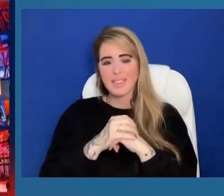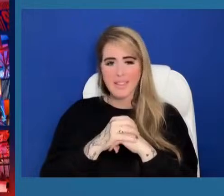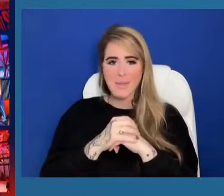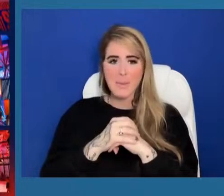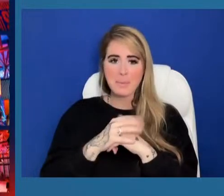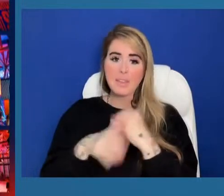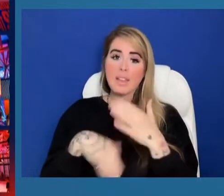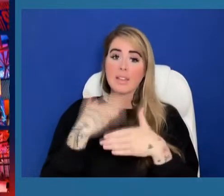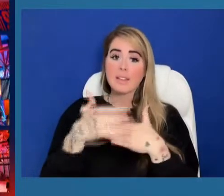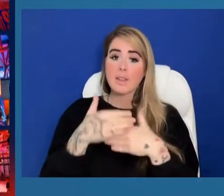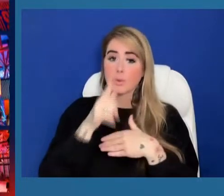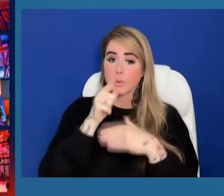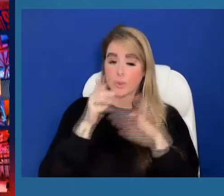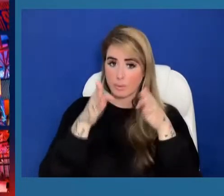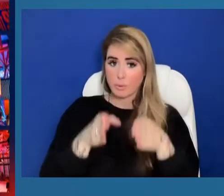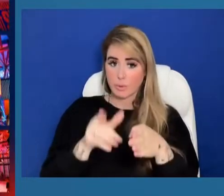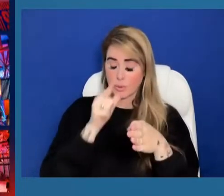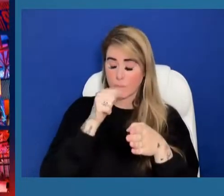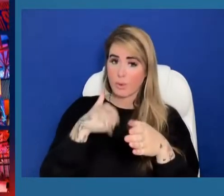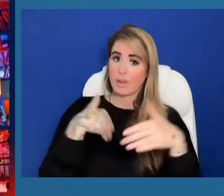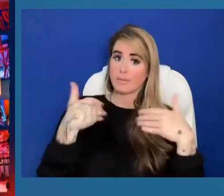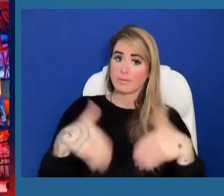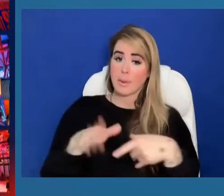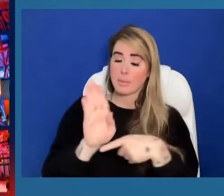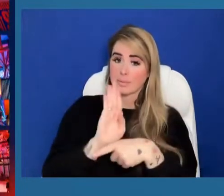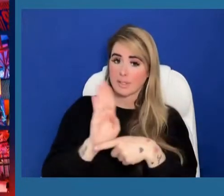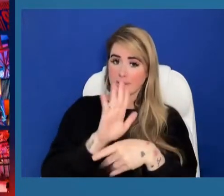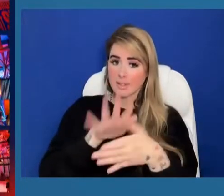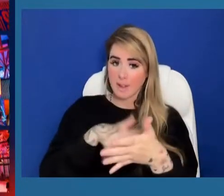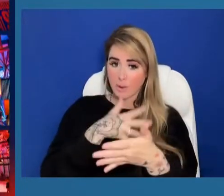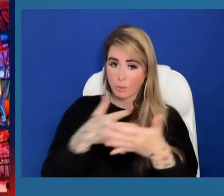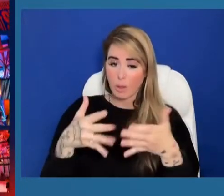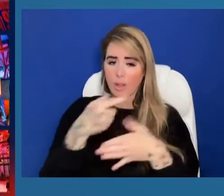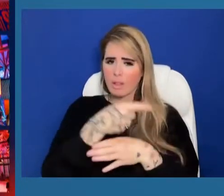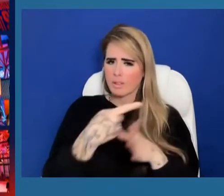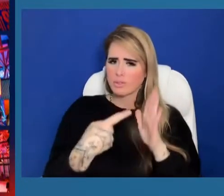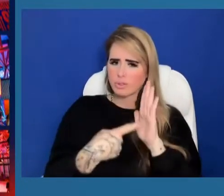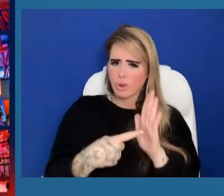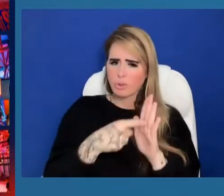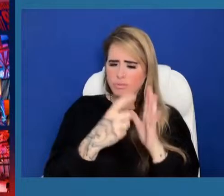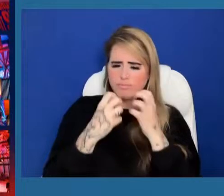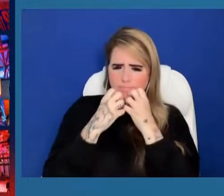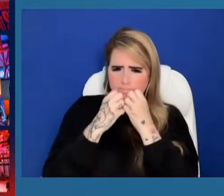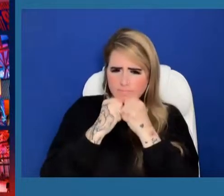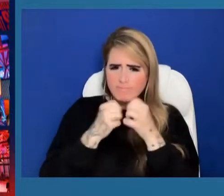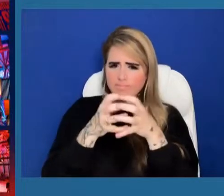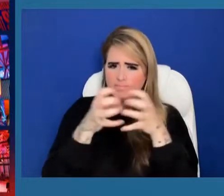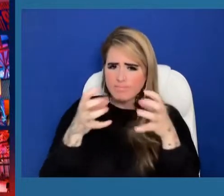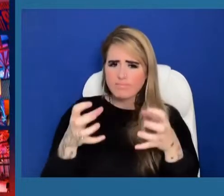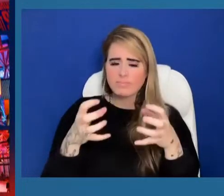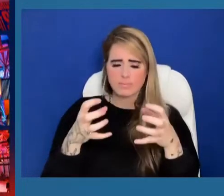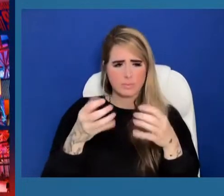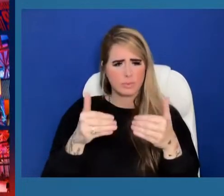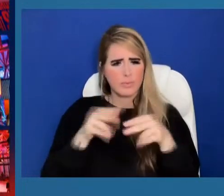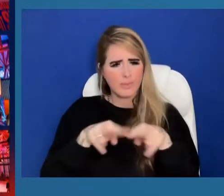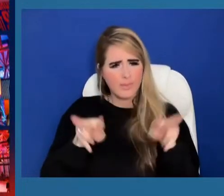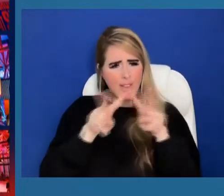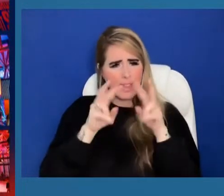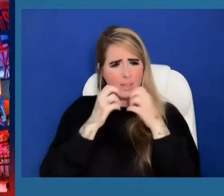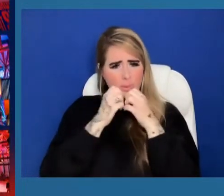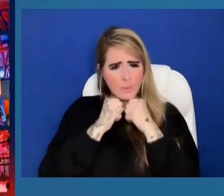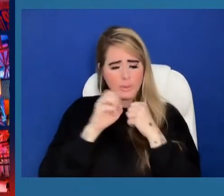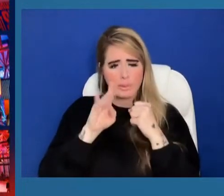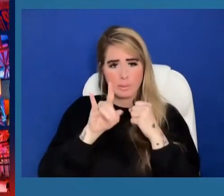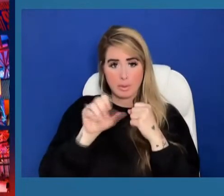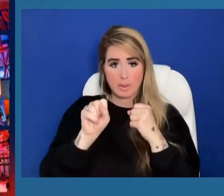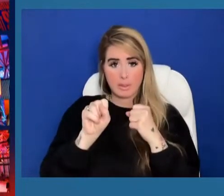Next up is someone who has quite a busy schedule, but has shown just how much she cares and values the Buffalo Bills, as well